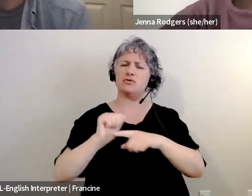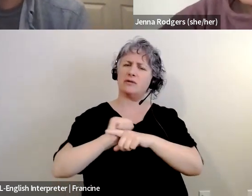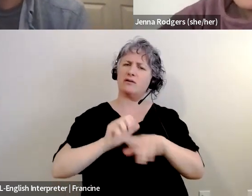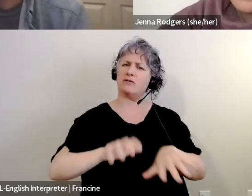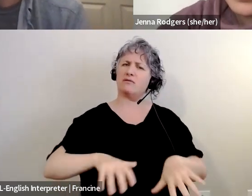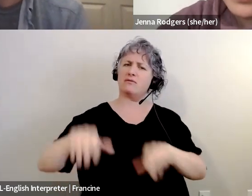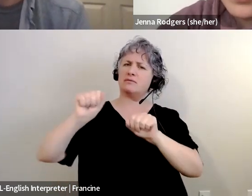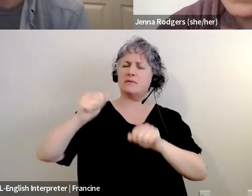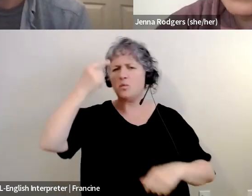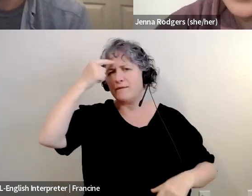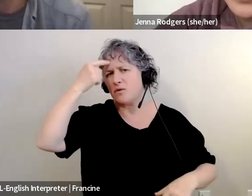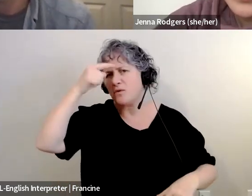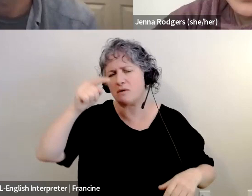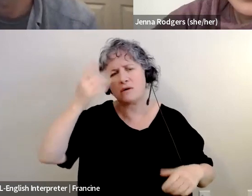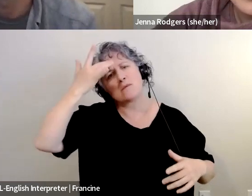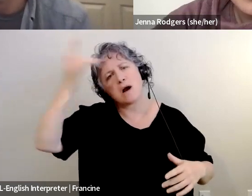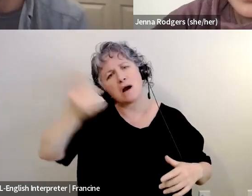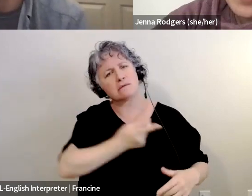training.